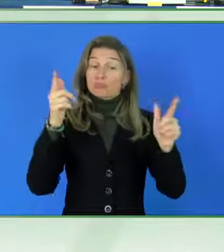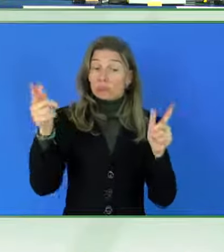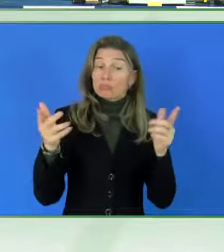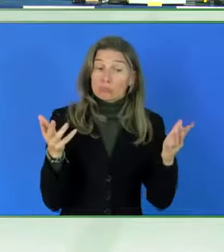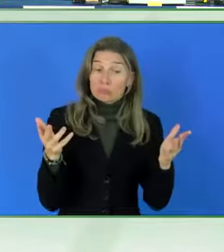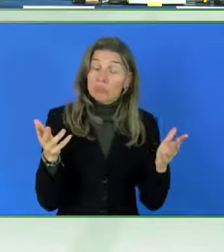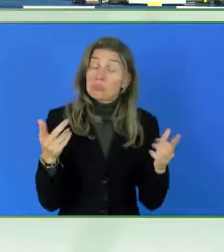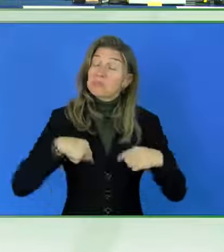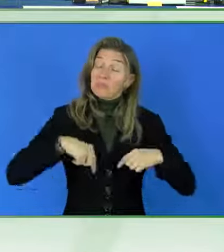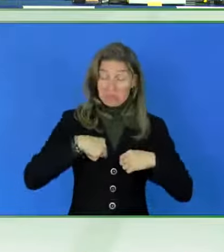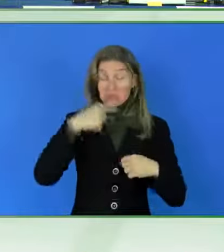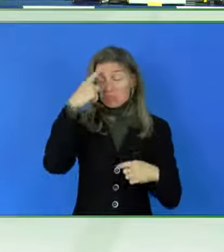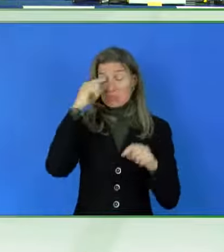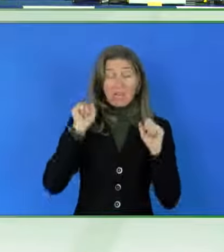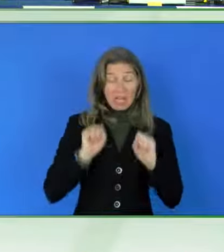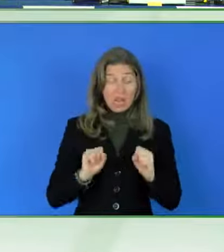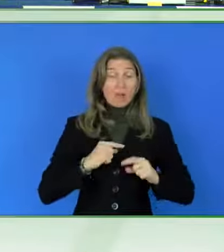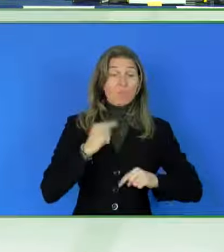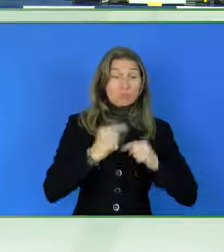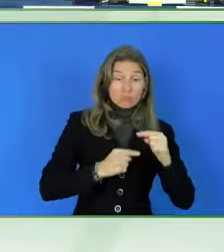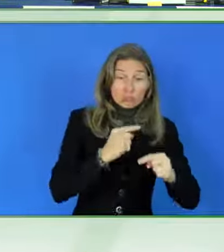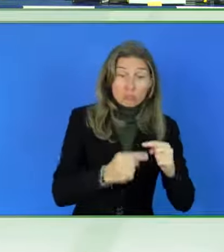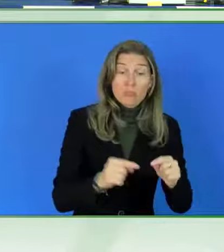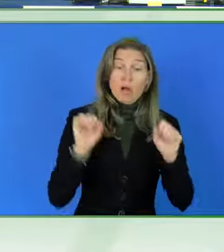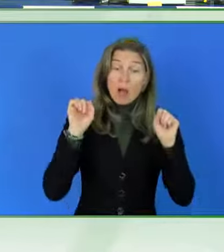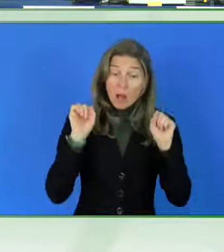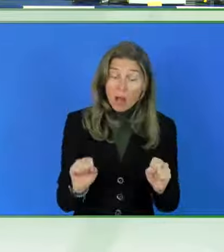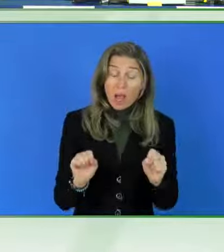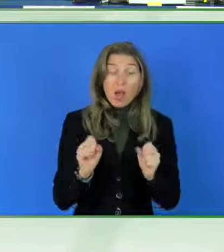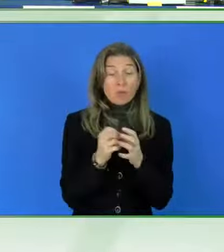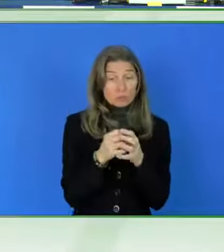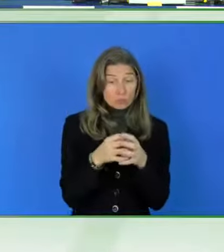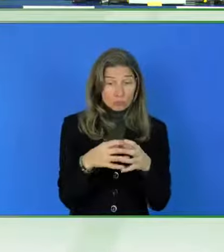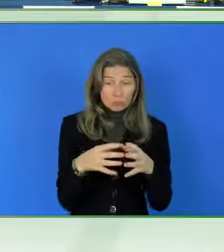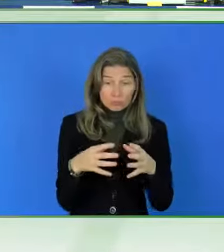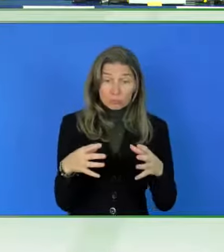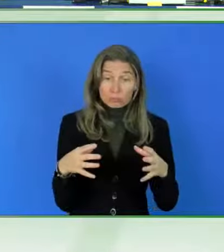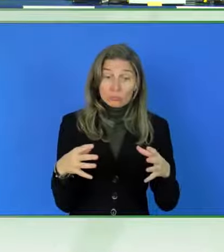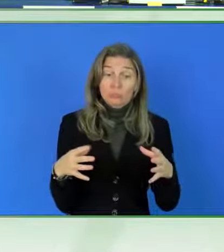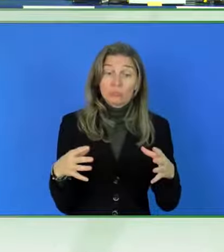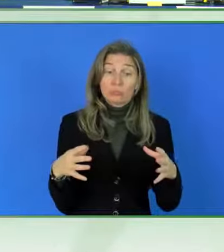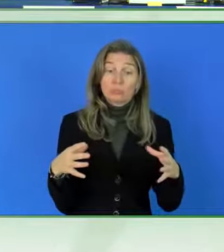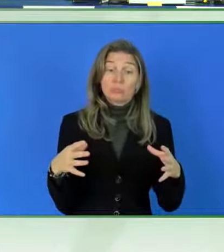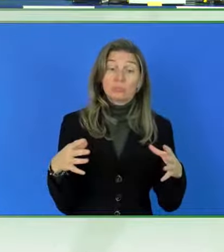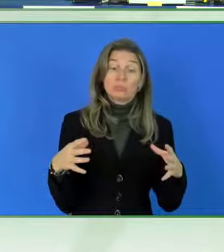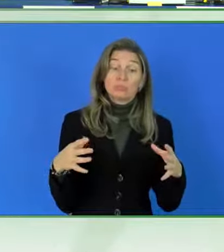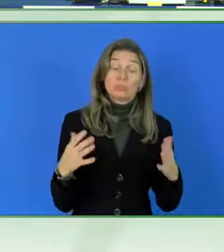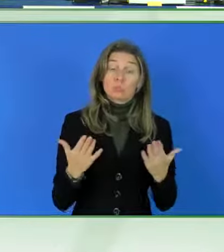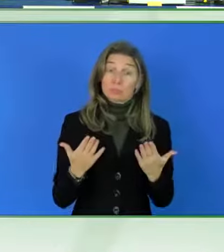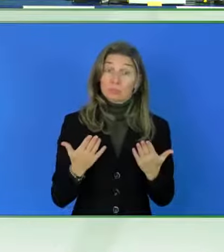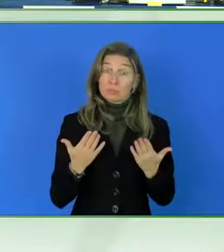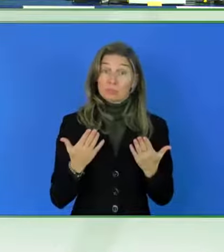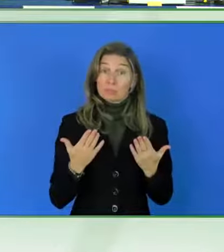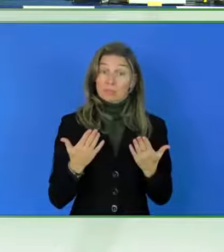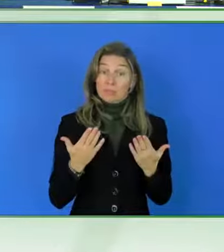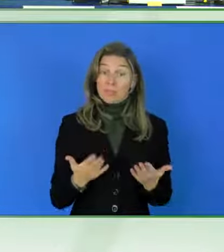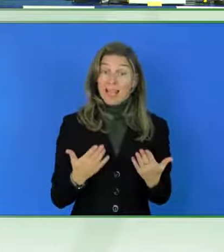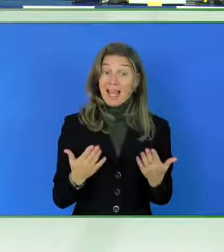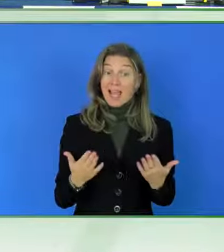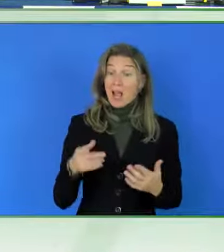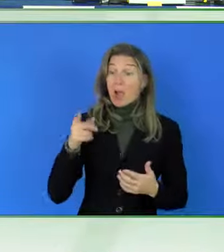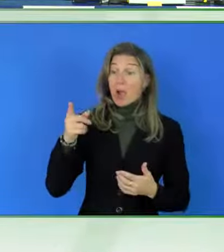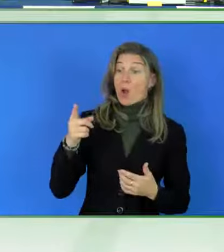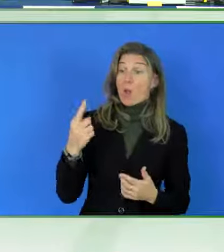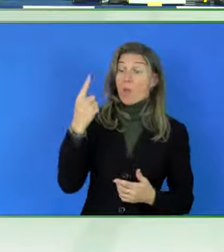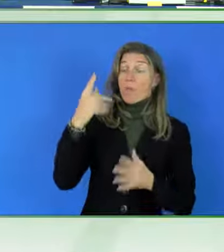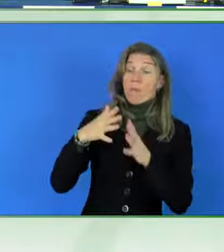think we can continue to grow. We are currently in the process of deploying to a major US city, which we'll announce